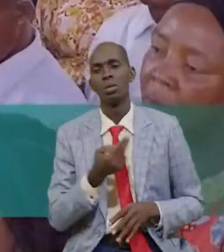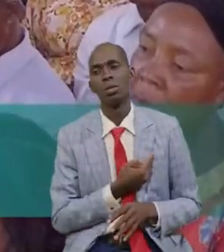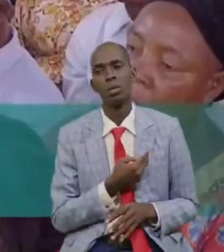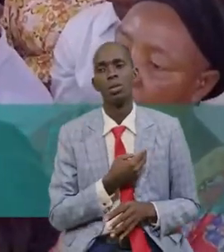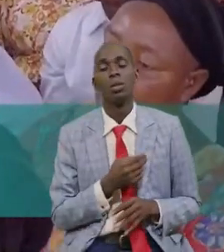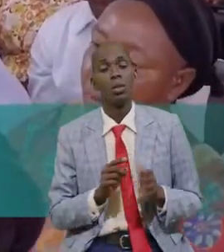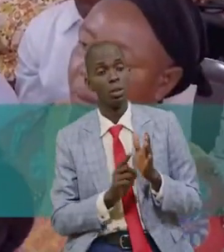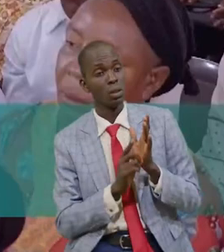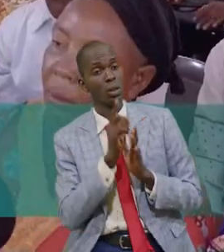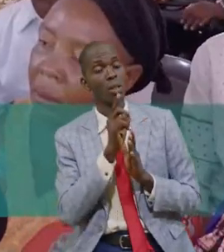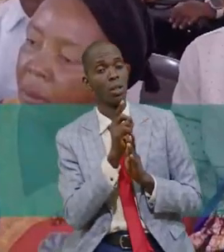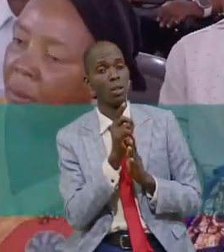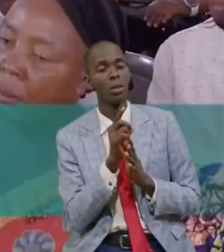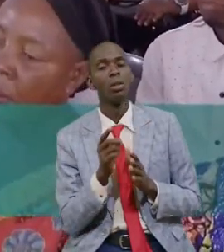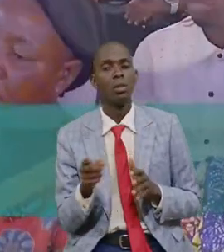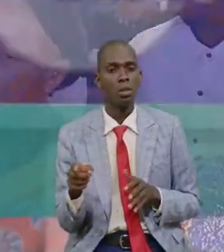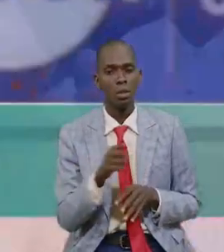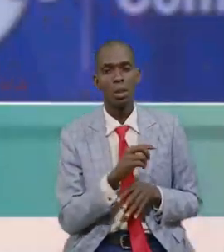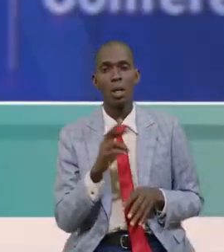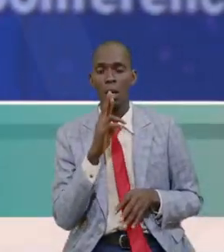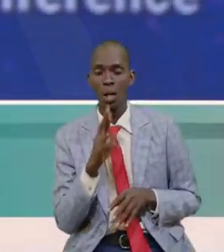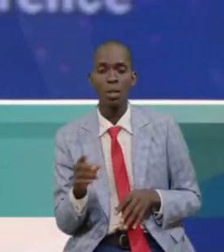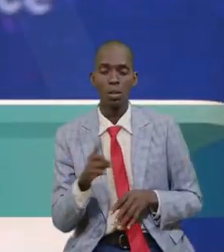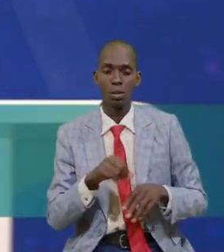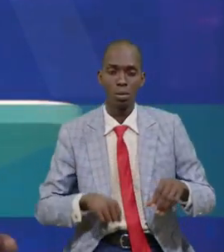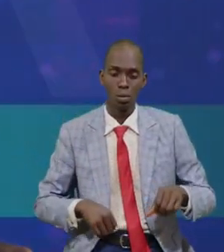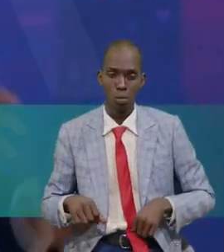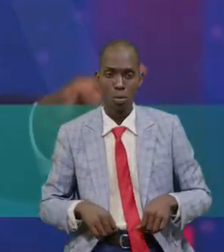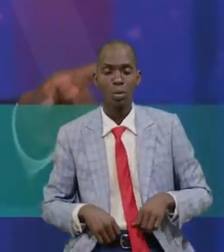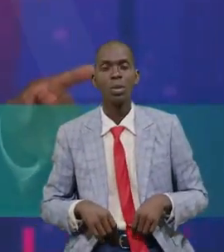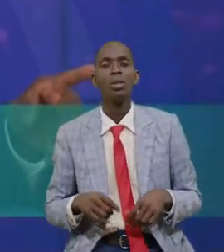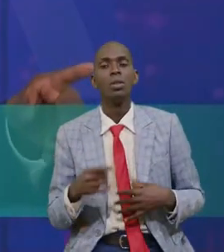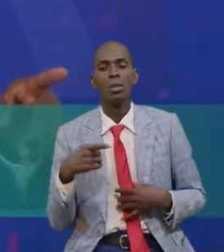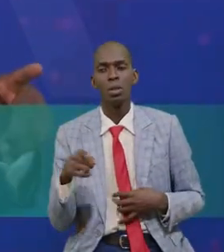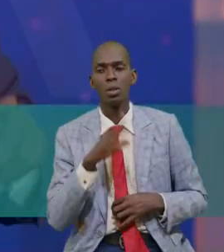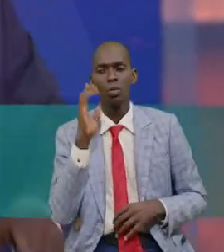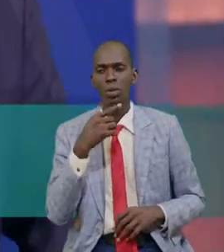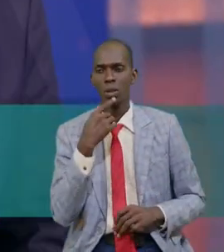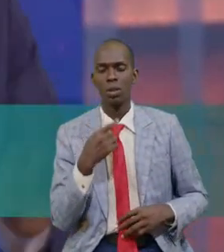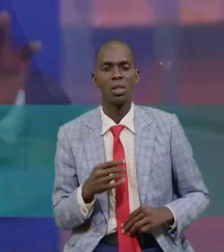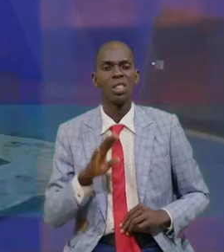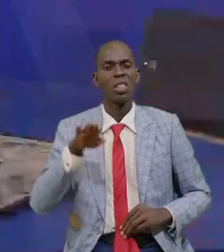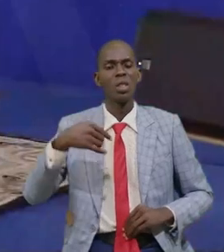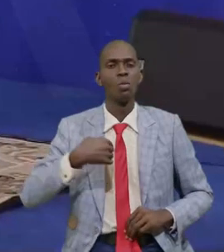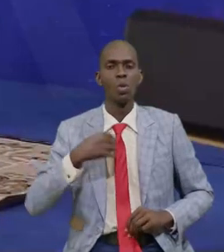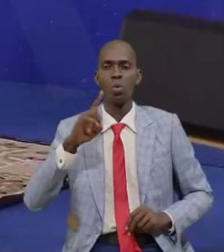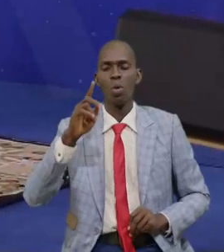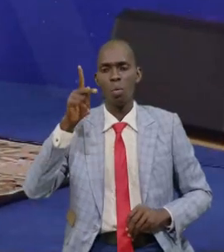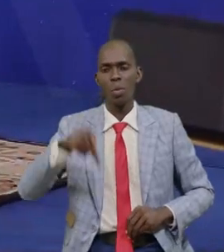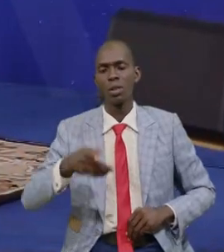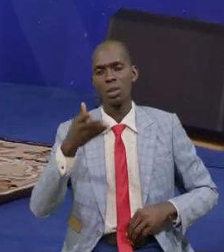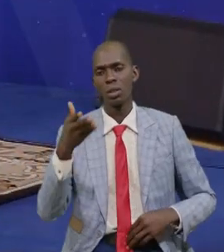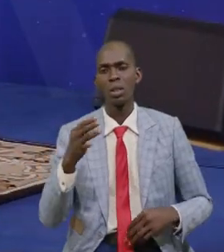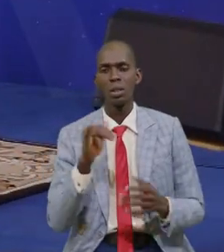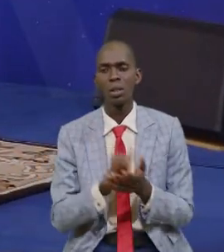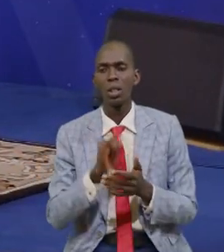are. Giants may boast, that's who they are. They would say, give me one man there. If he's able to